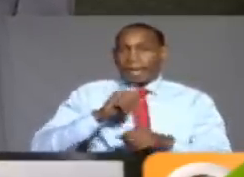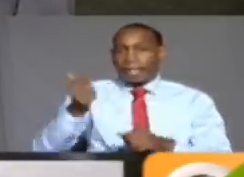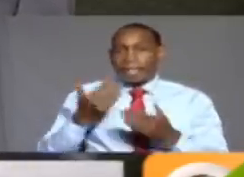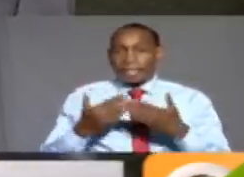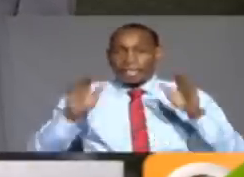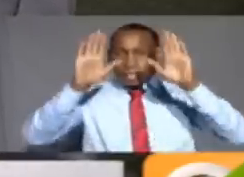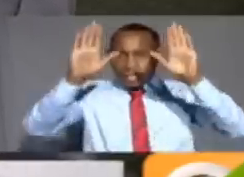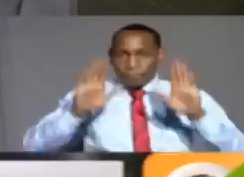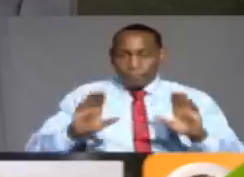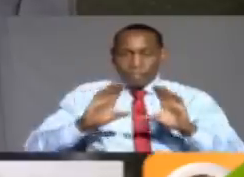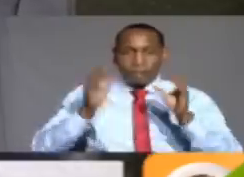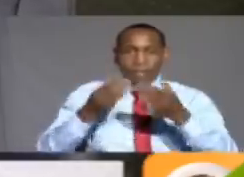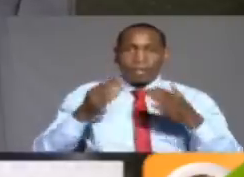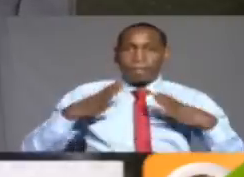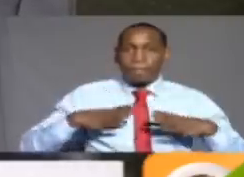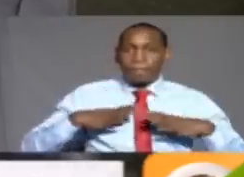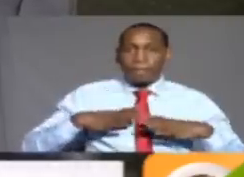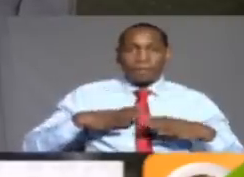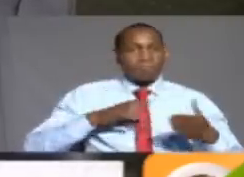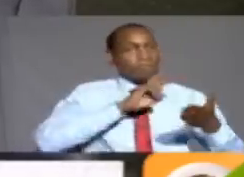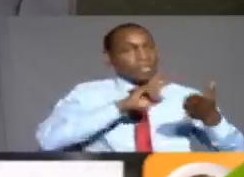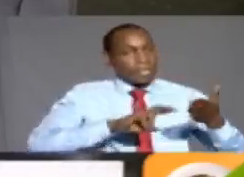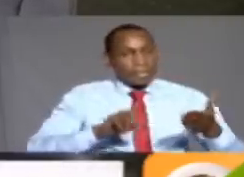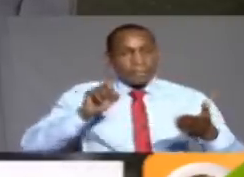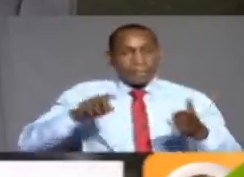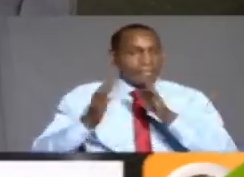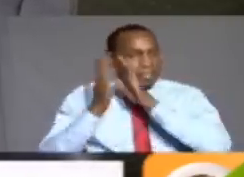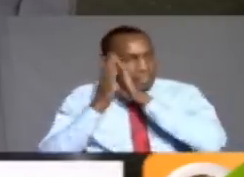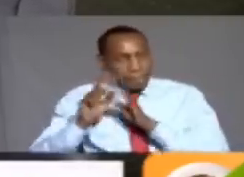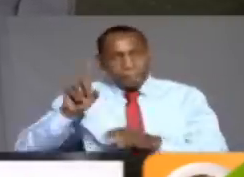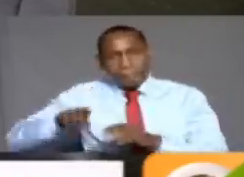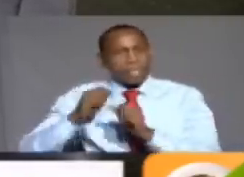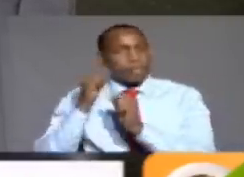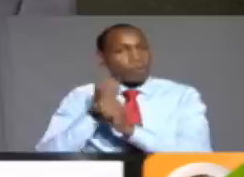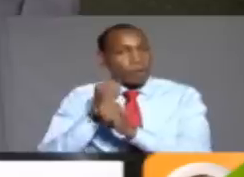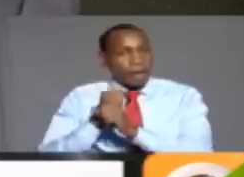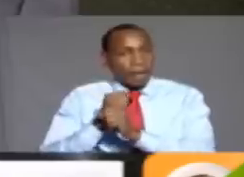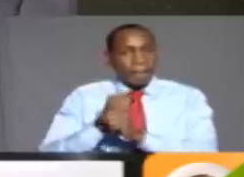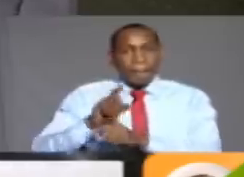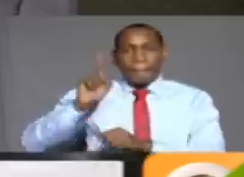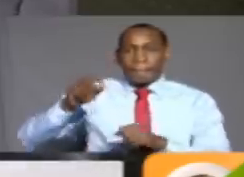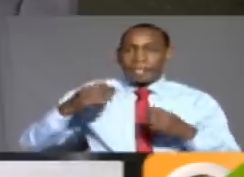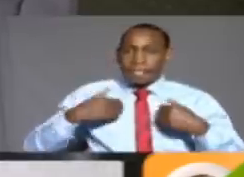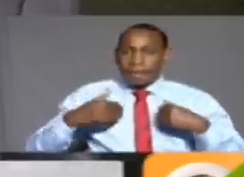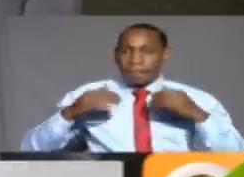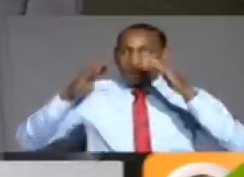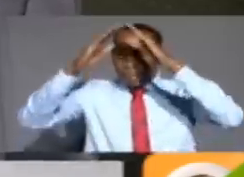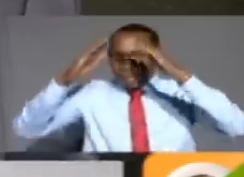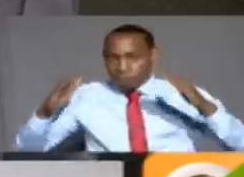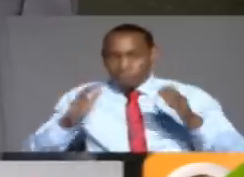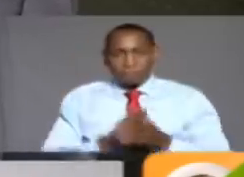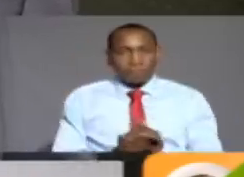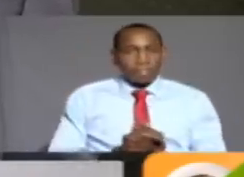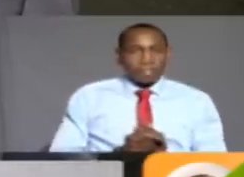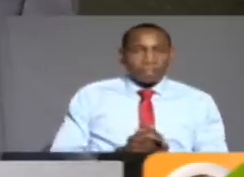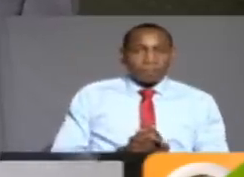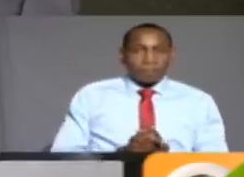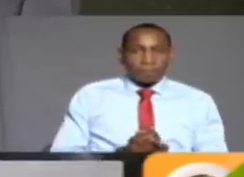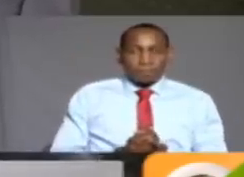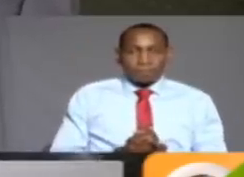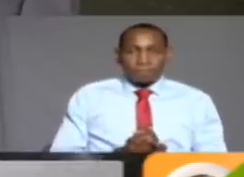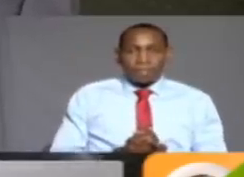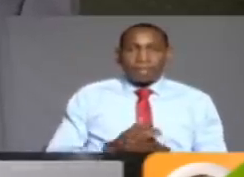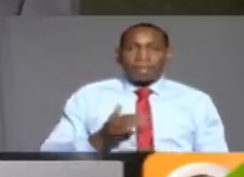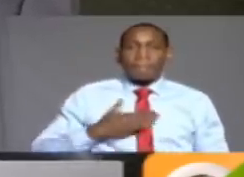world. People need to eat, people need to sleep, people need to work, people need to have shelter. So, you know, my wanting